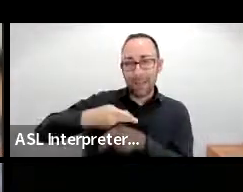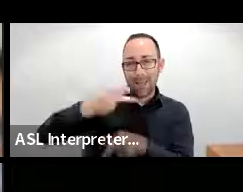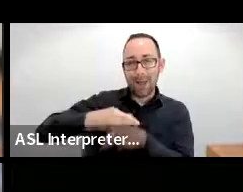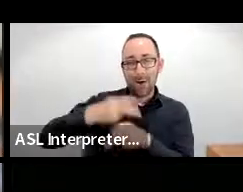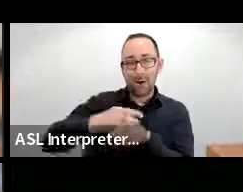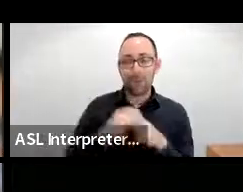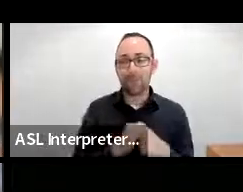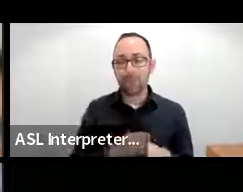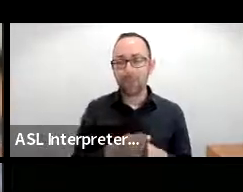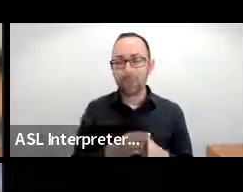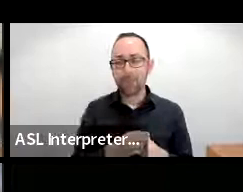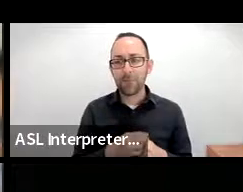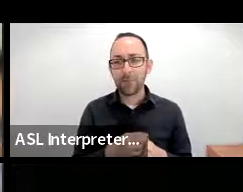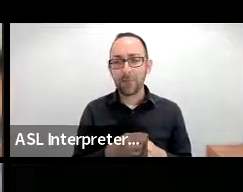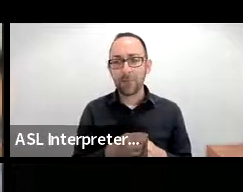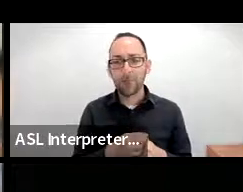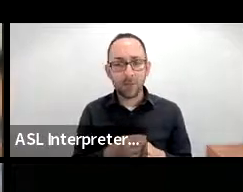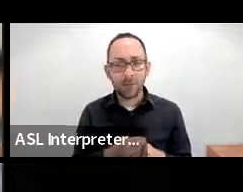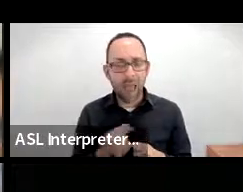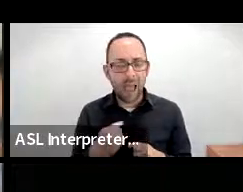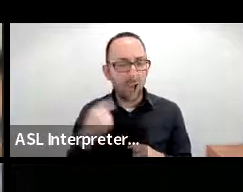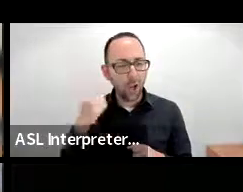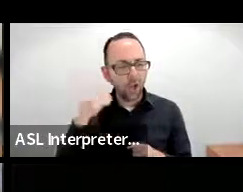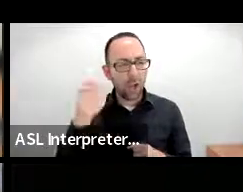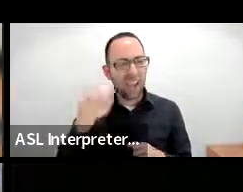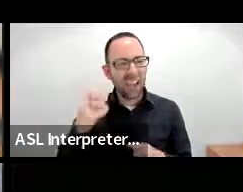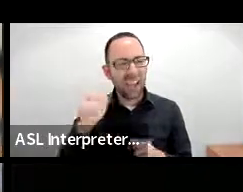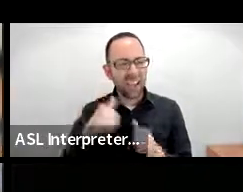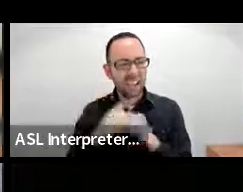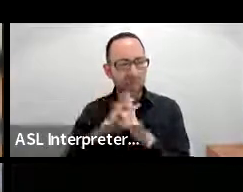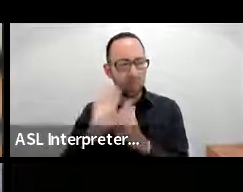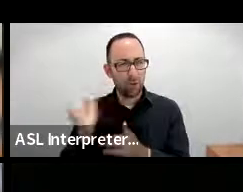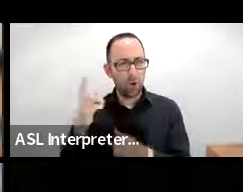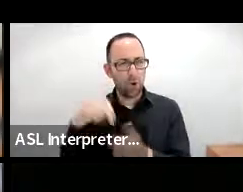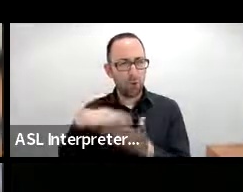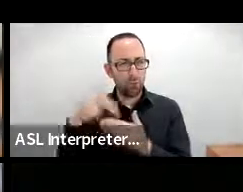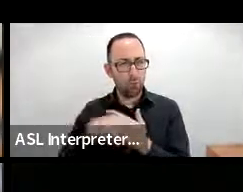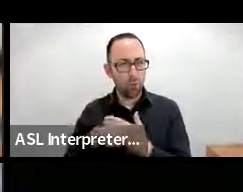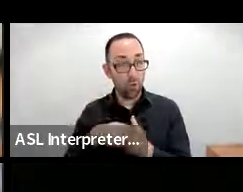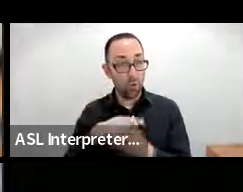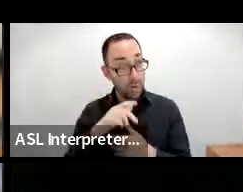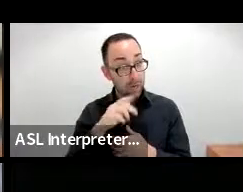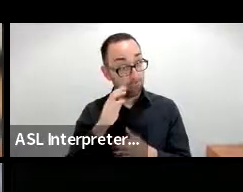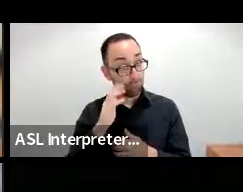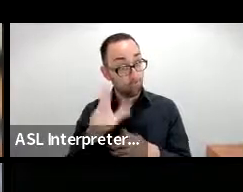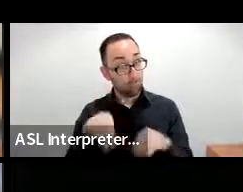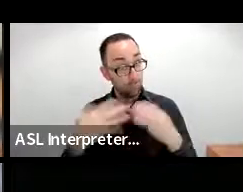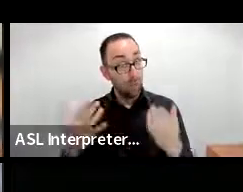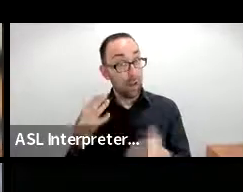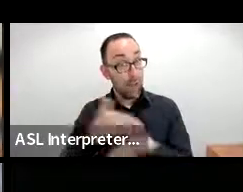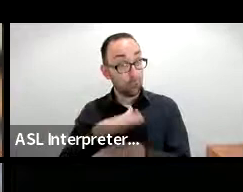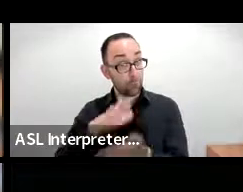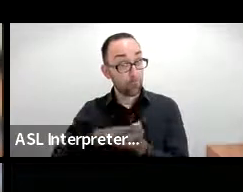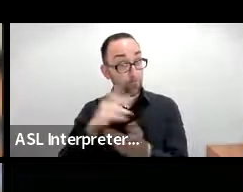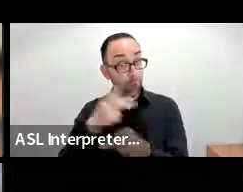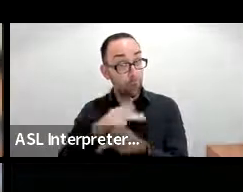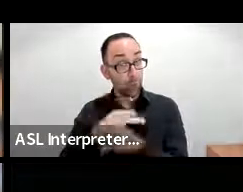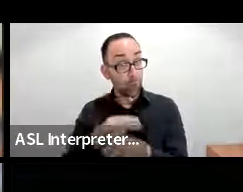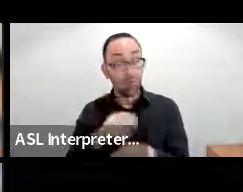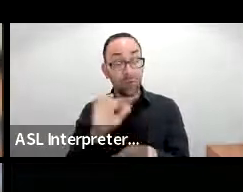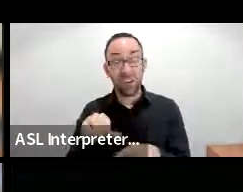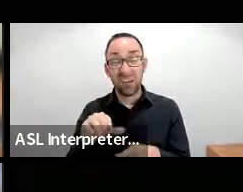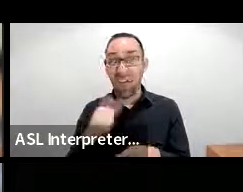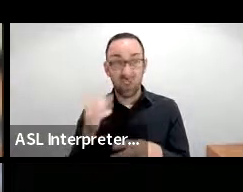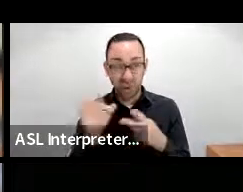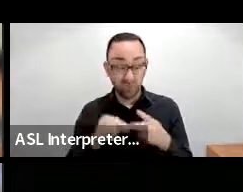that maybe Einstein will be starting their own program. How likely is that to happen? Because I know my other two options are Kinder Mission and